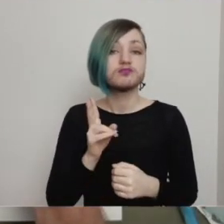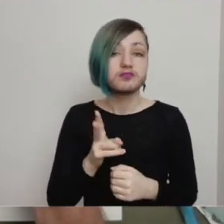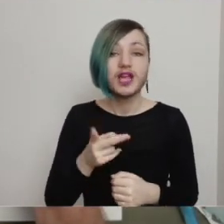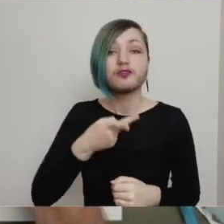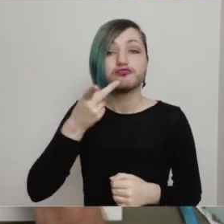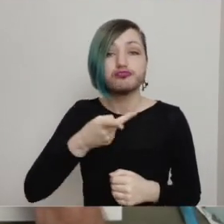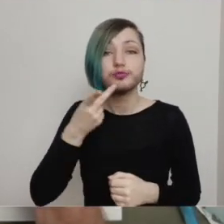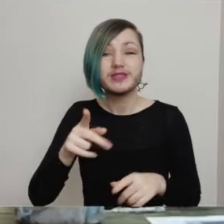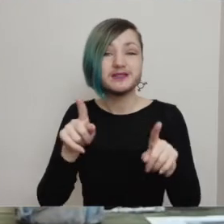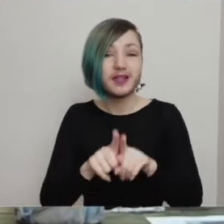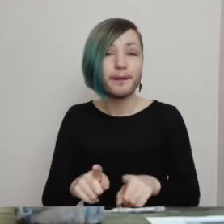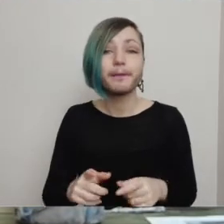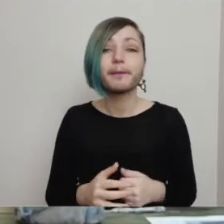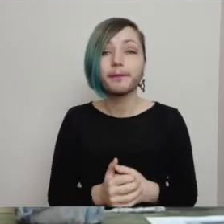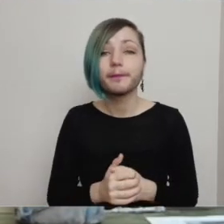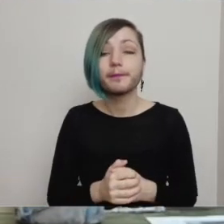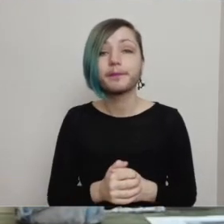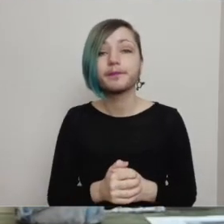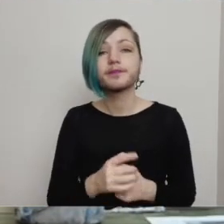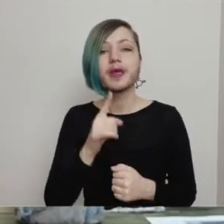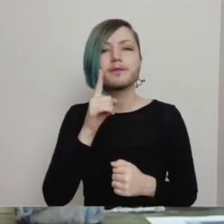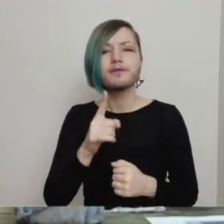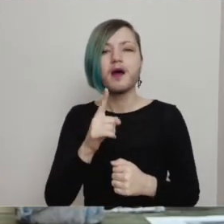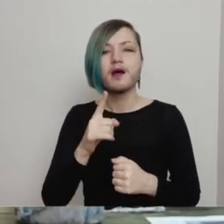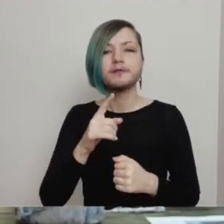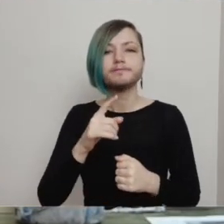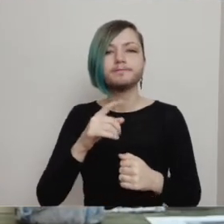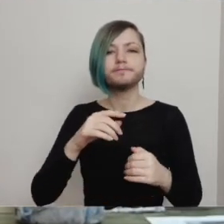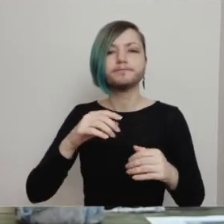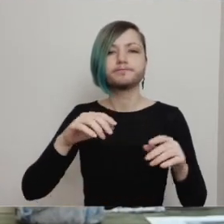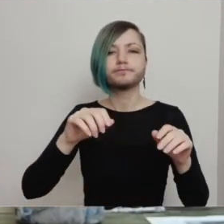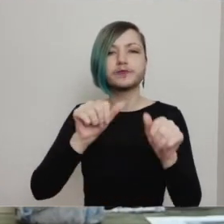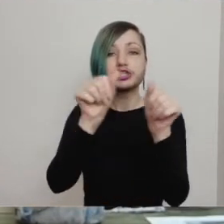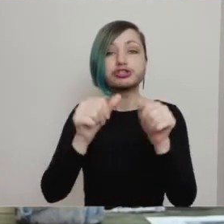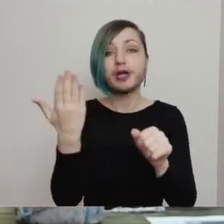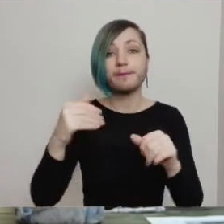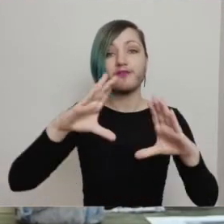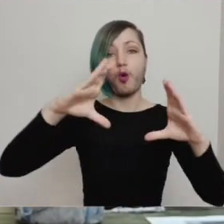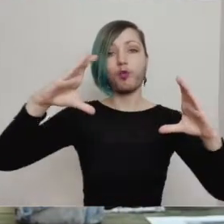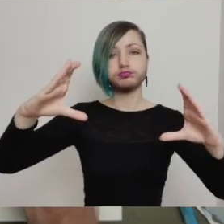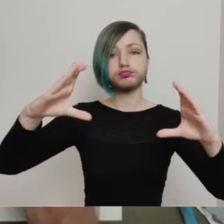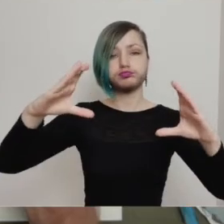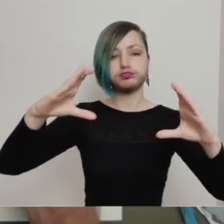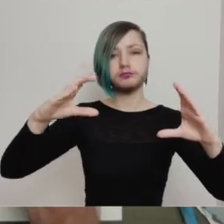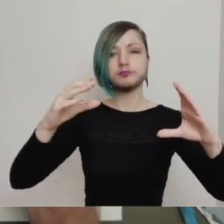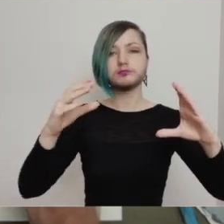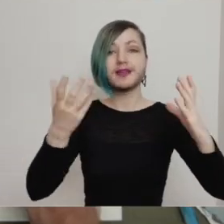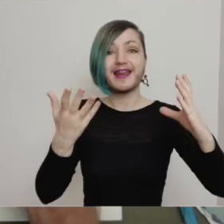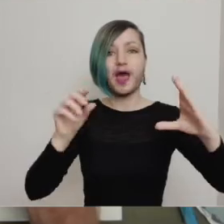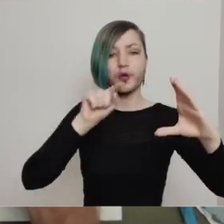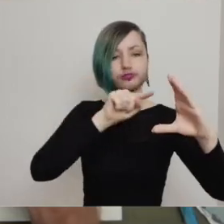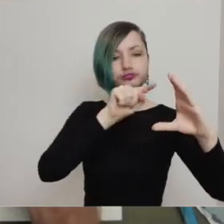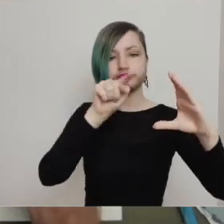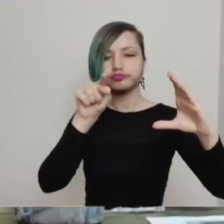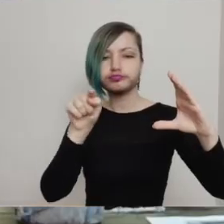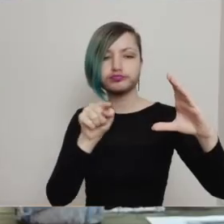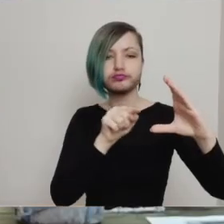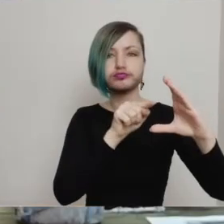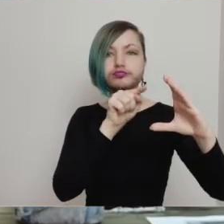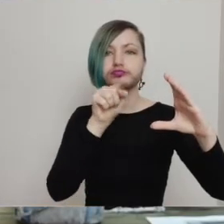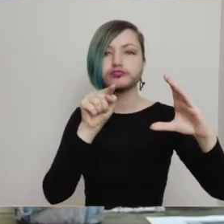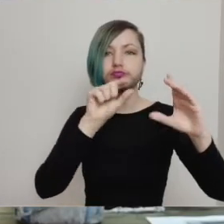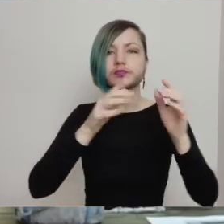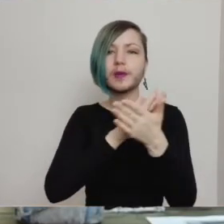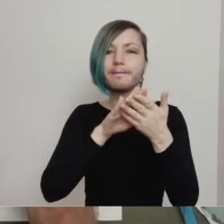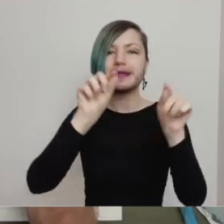of process, really, but leaving some of the kind of outer, so almost like you were filling in inside the shape a little bit. And